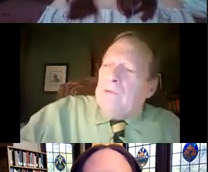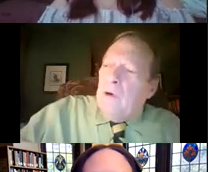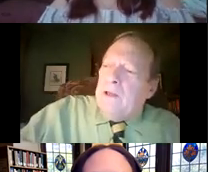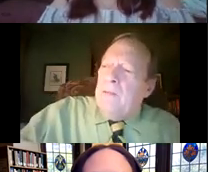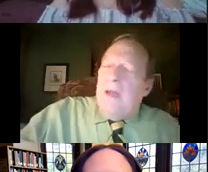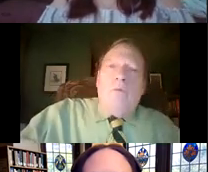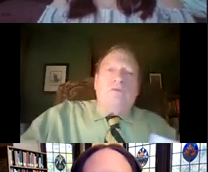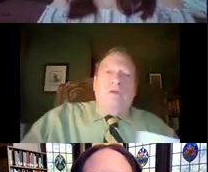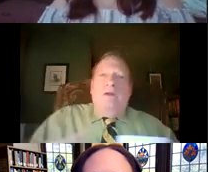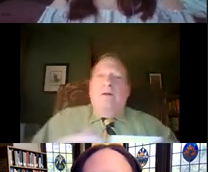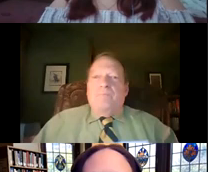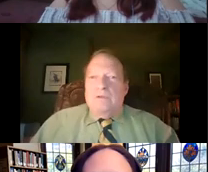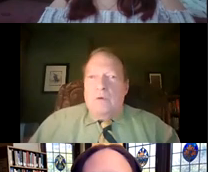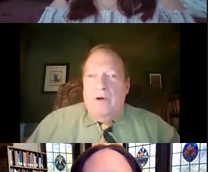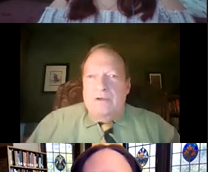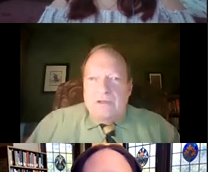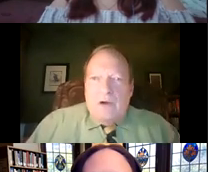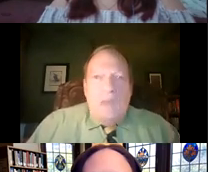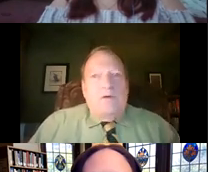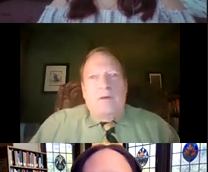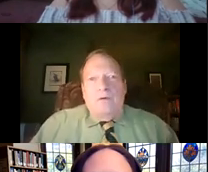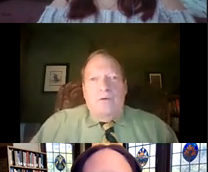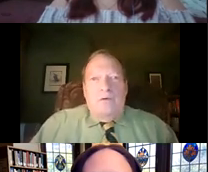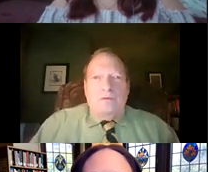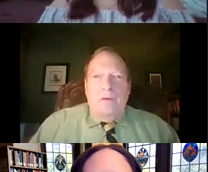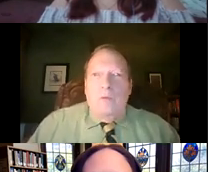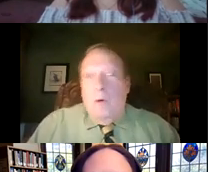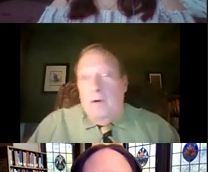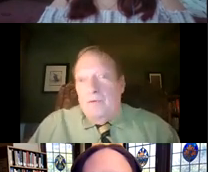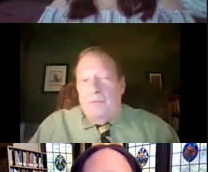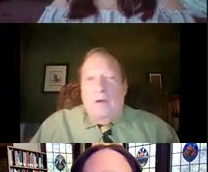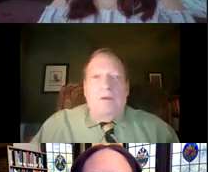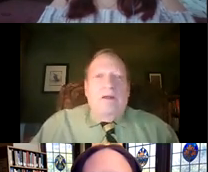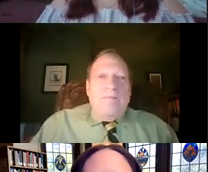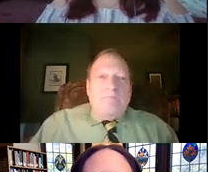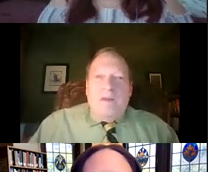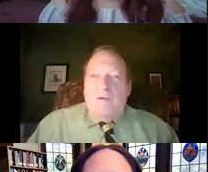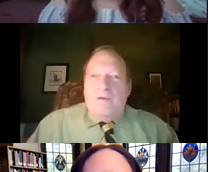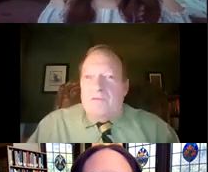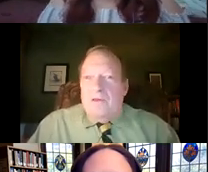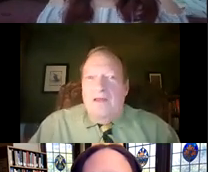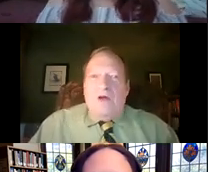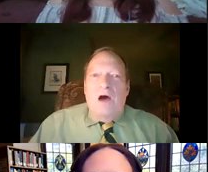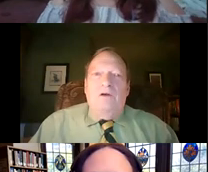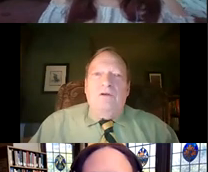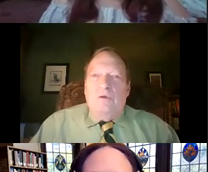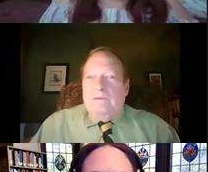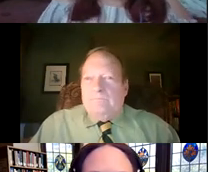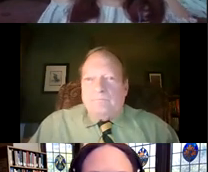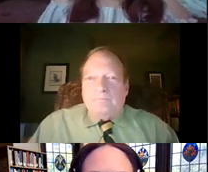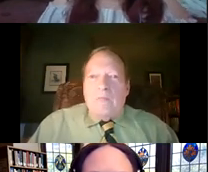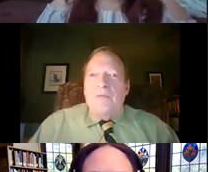And what certainly came out was the extraordinary sense of comfort. I'm sure there were lots of people who weren't, who probably either left college